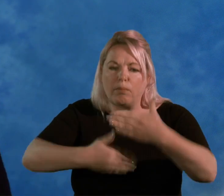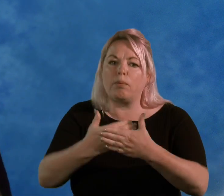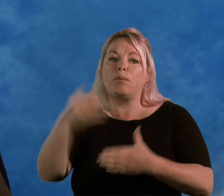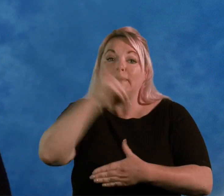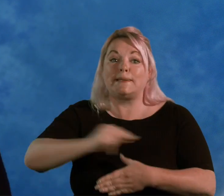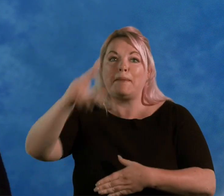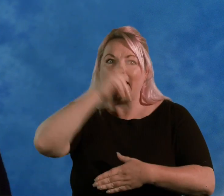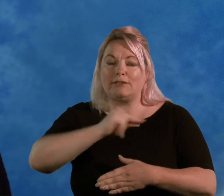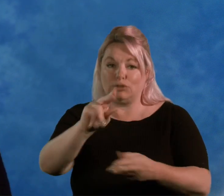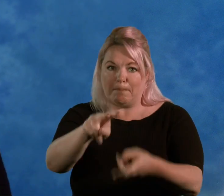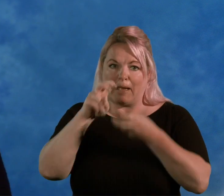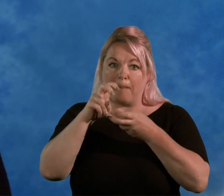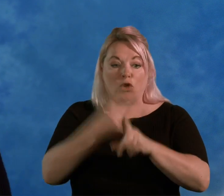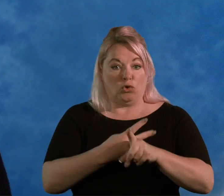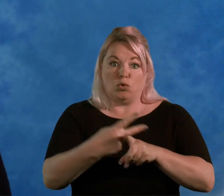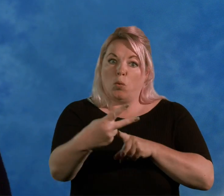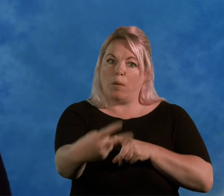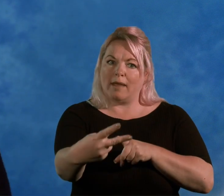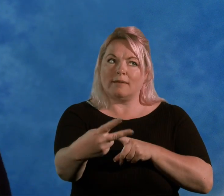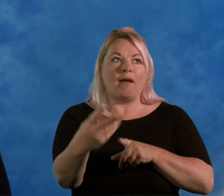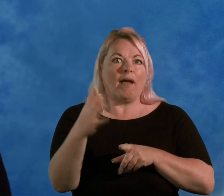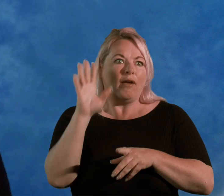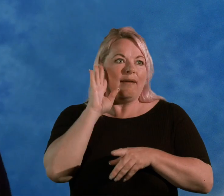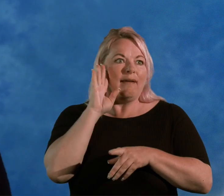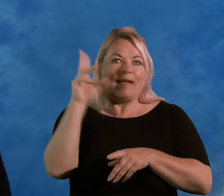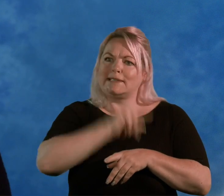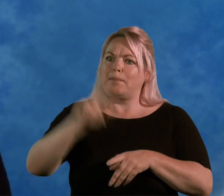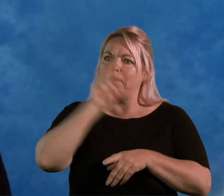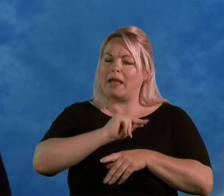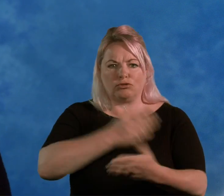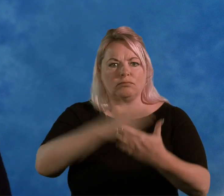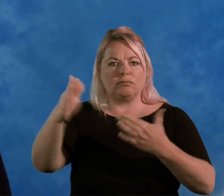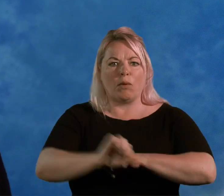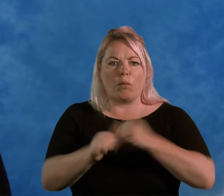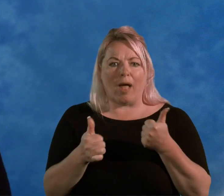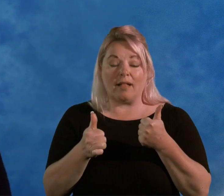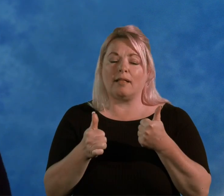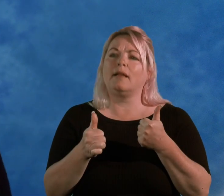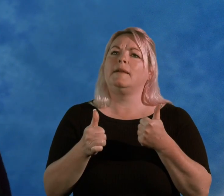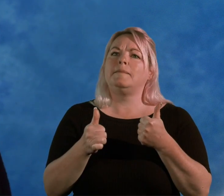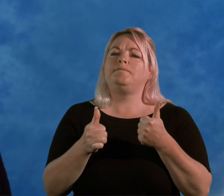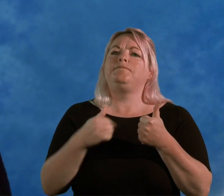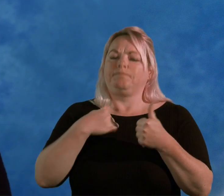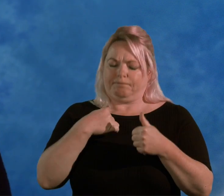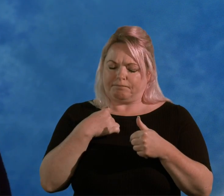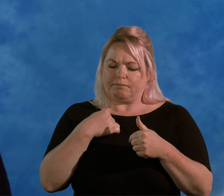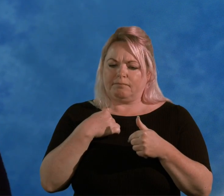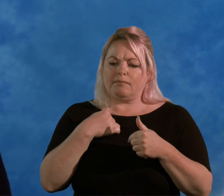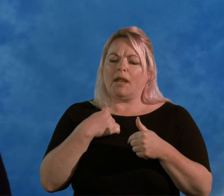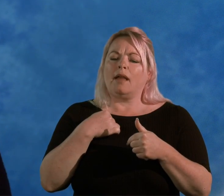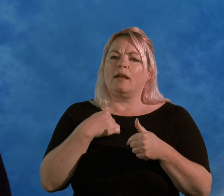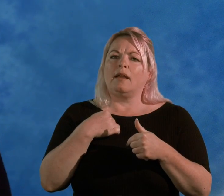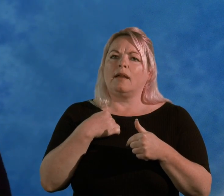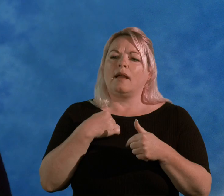speech came. And then after 2 weeks, I was hearing speech quite well. What I used to do,